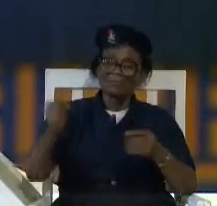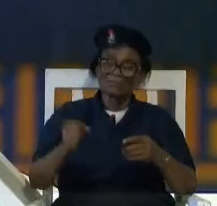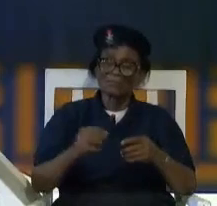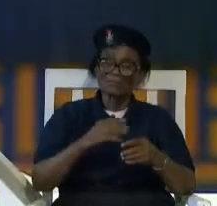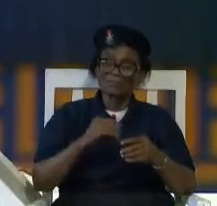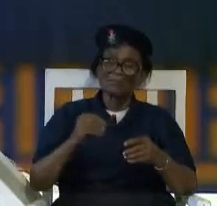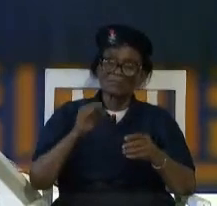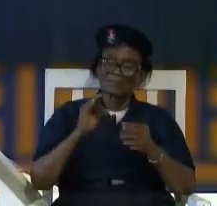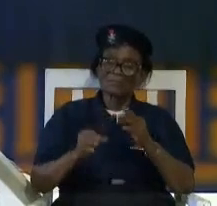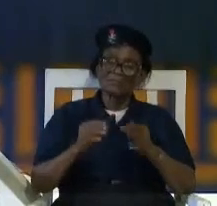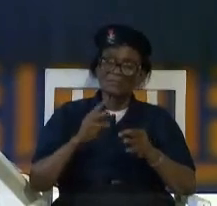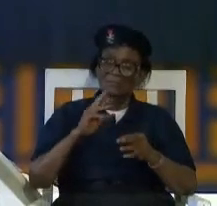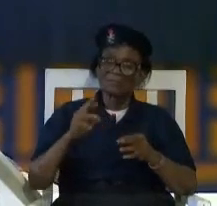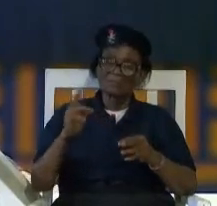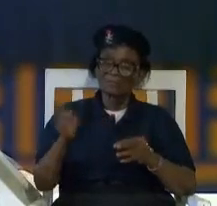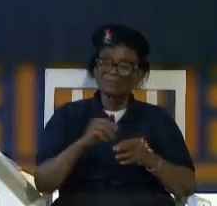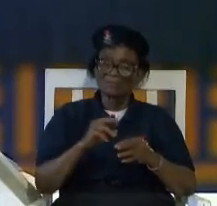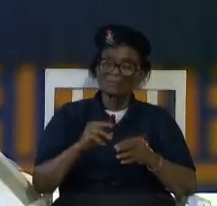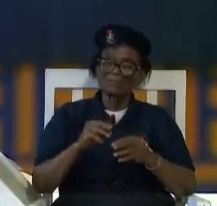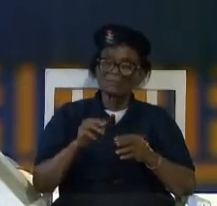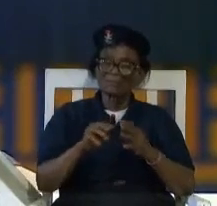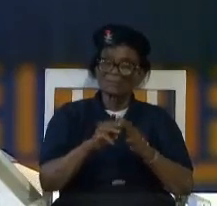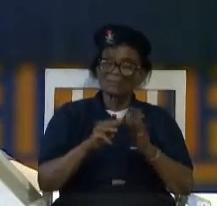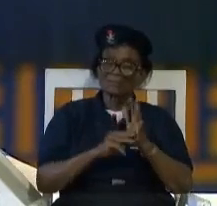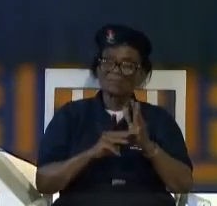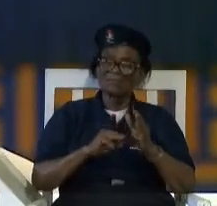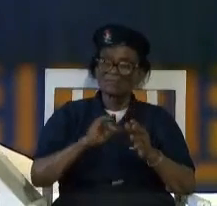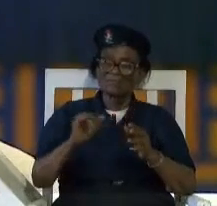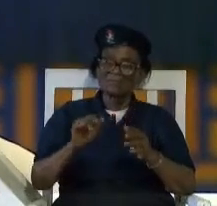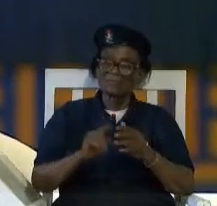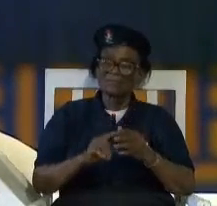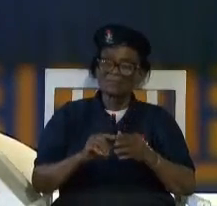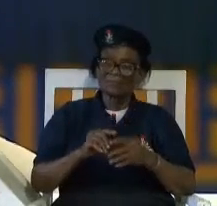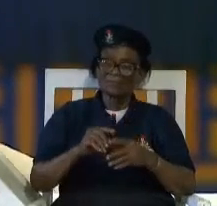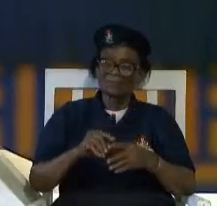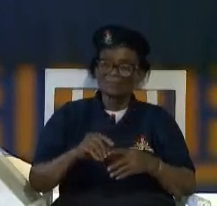And if you are willing to cooperate with him,